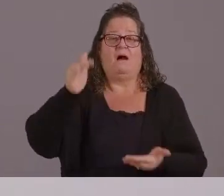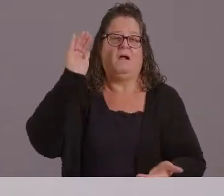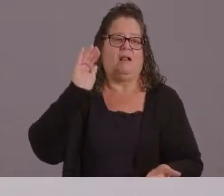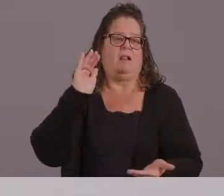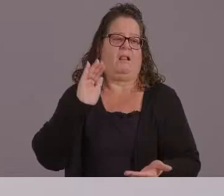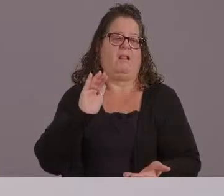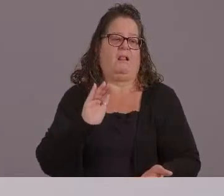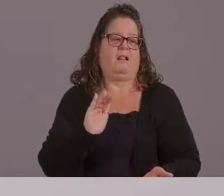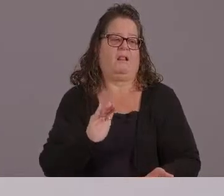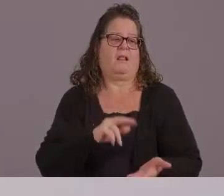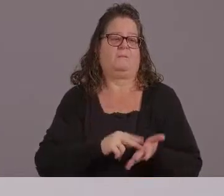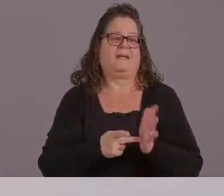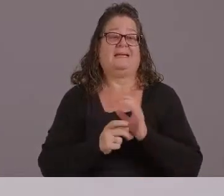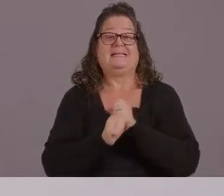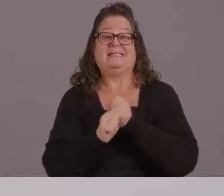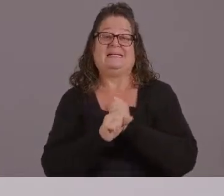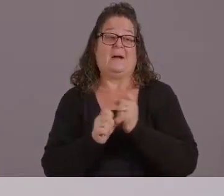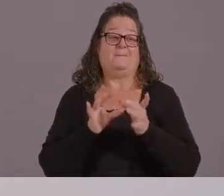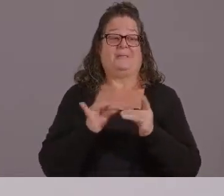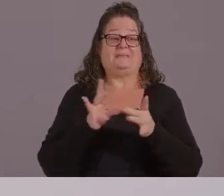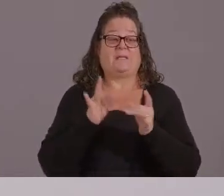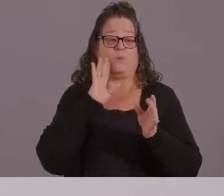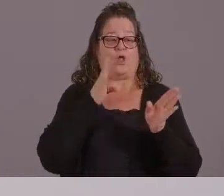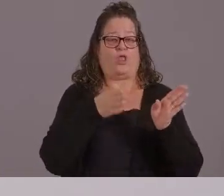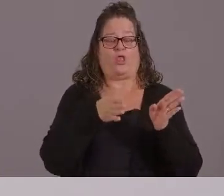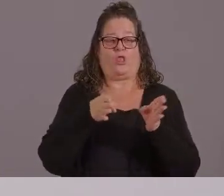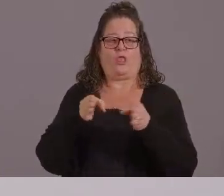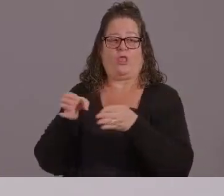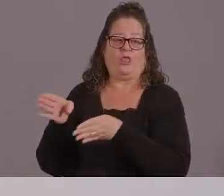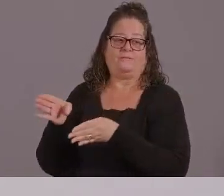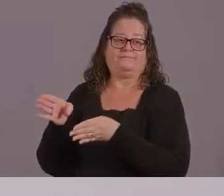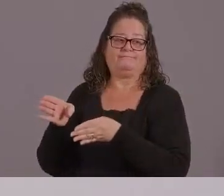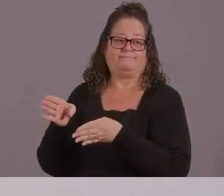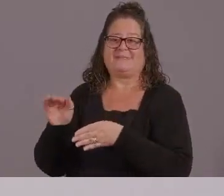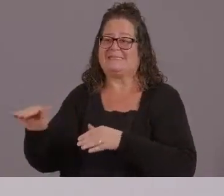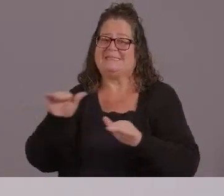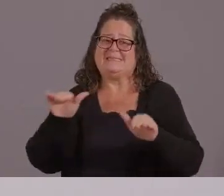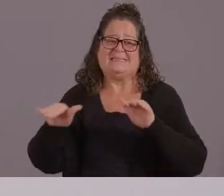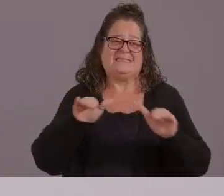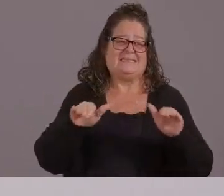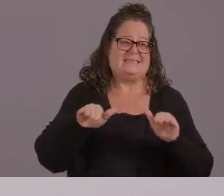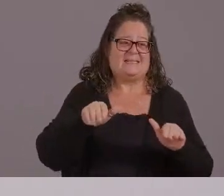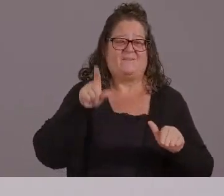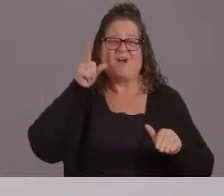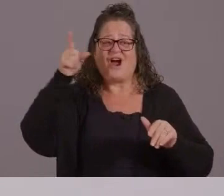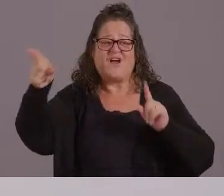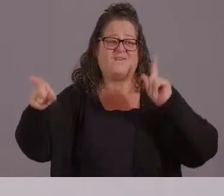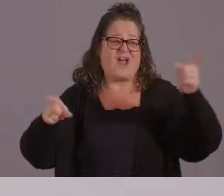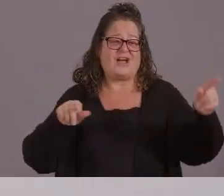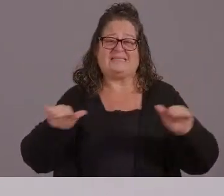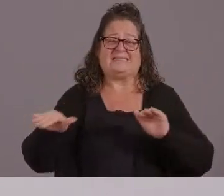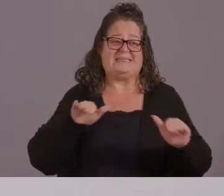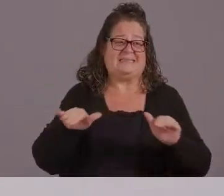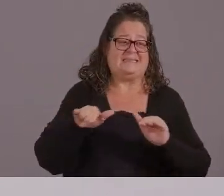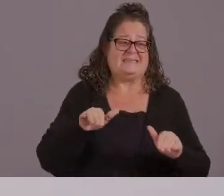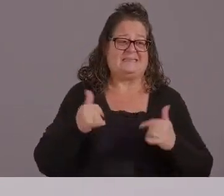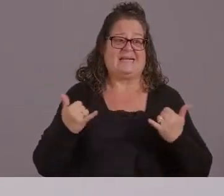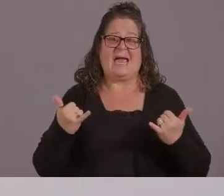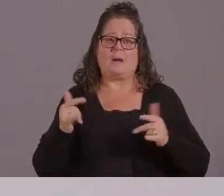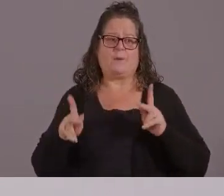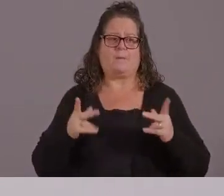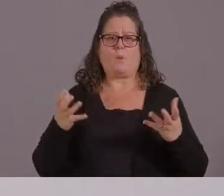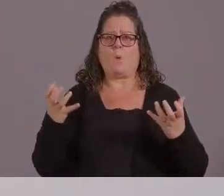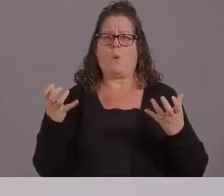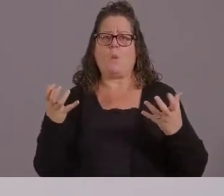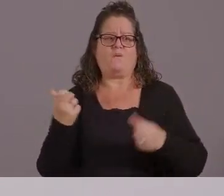messaging and try to get more into the community. Right now, when people want the vaccine, they're willing to drive to State Farm. They're willing to drive to Phoenix Muni. We